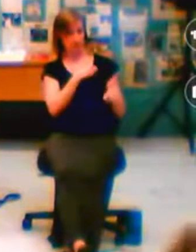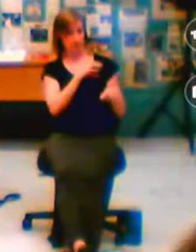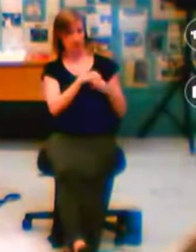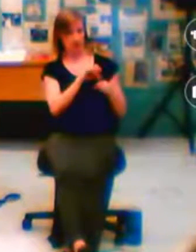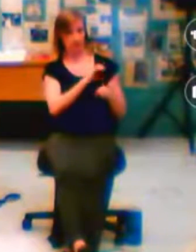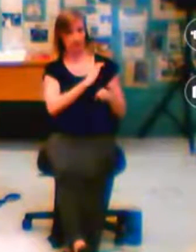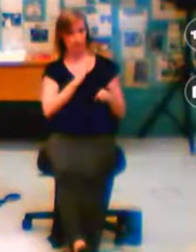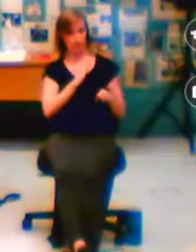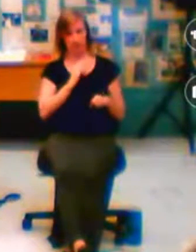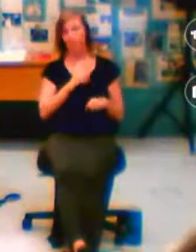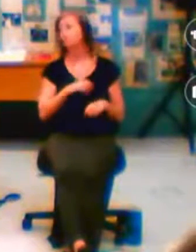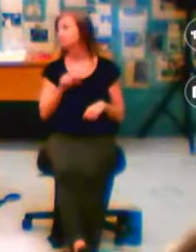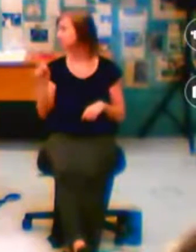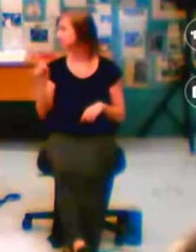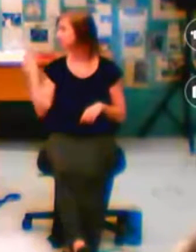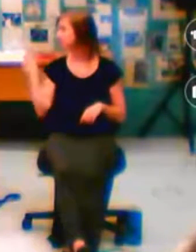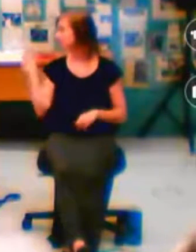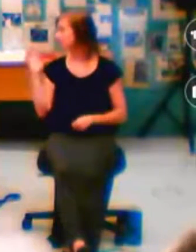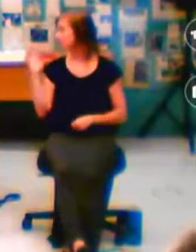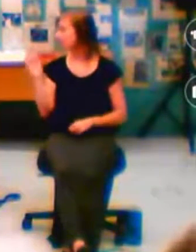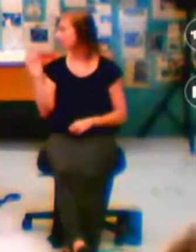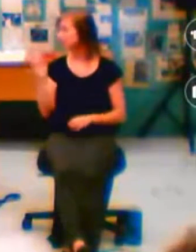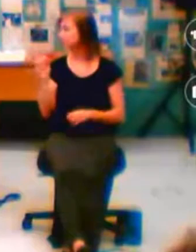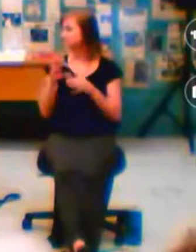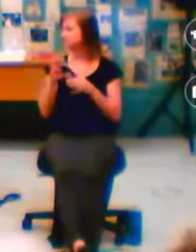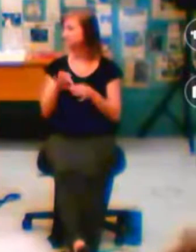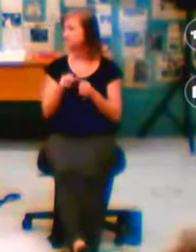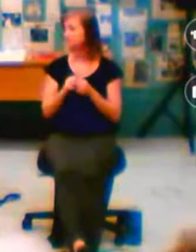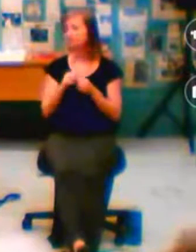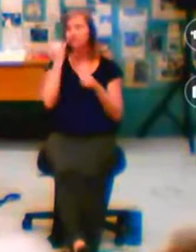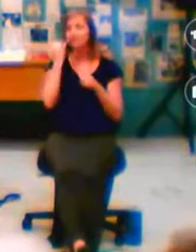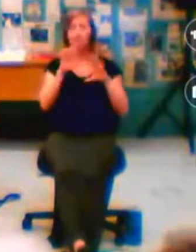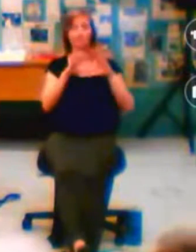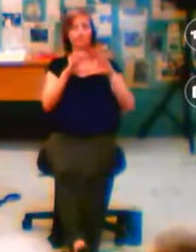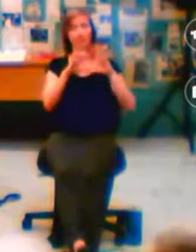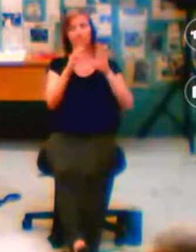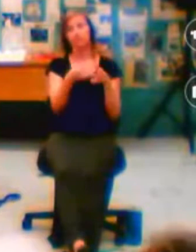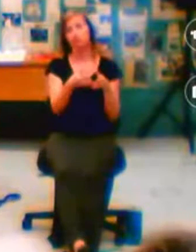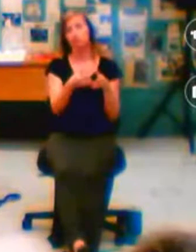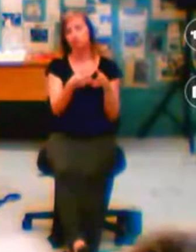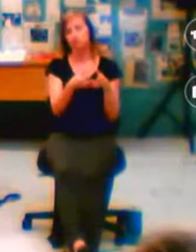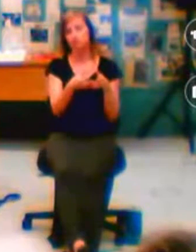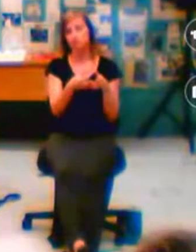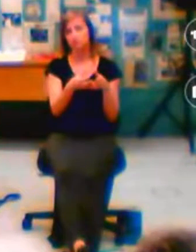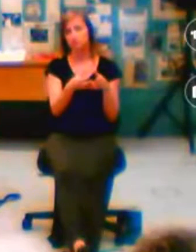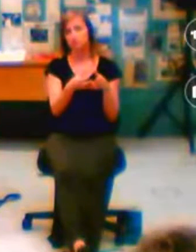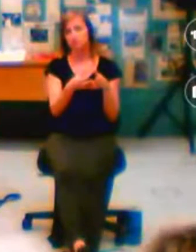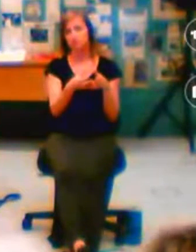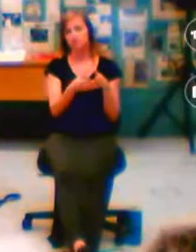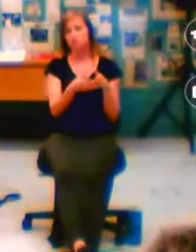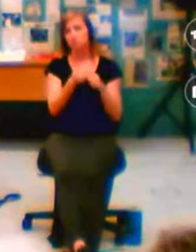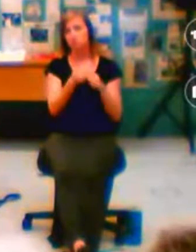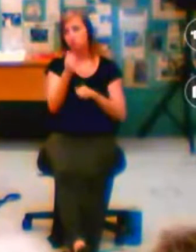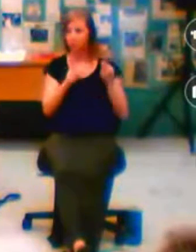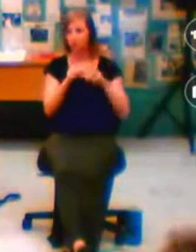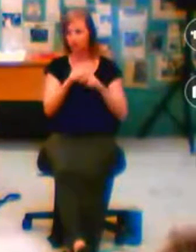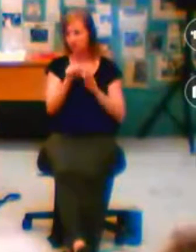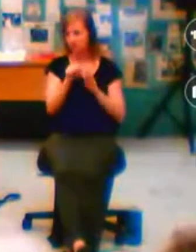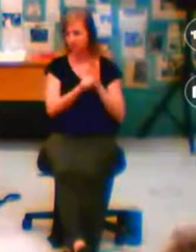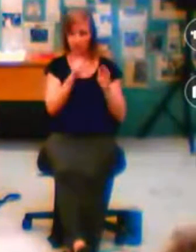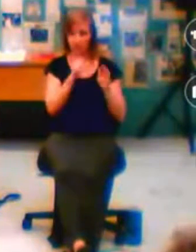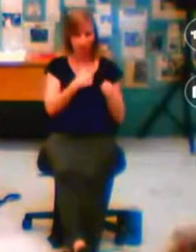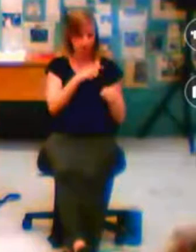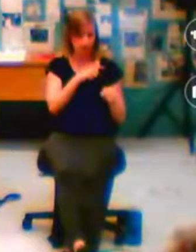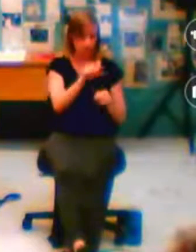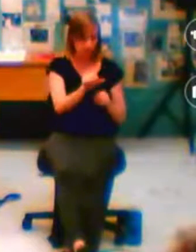Yeah. And so are you going to elect someone who represents those very people that take money out of your mouth onto the board?